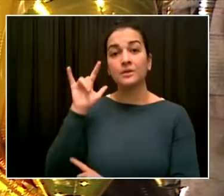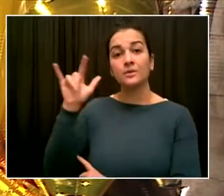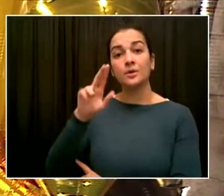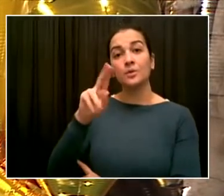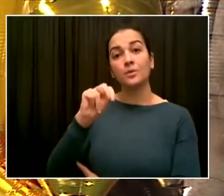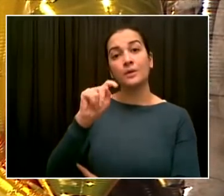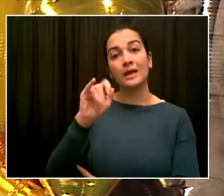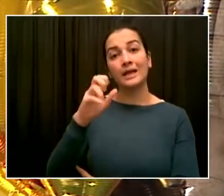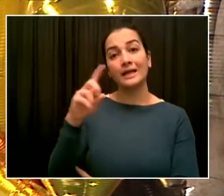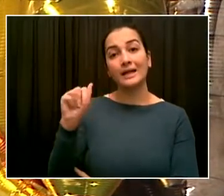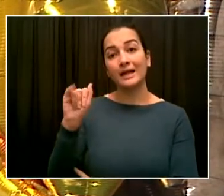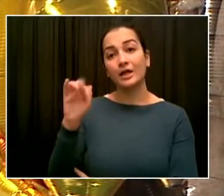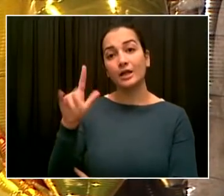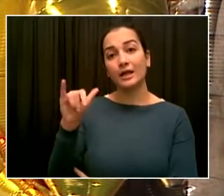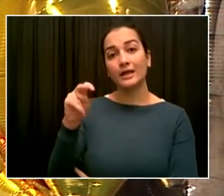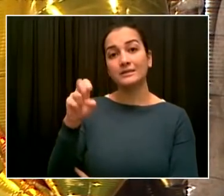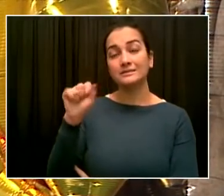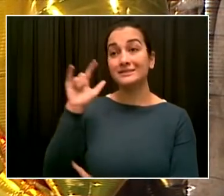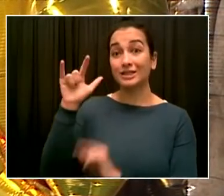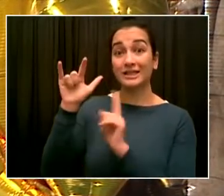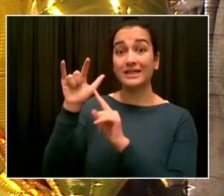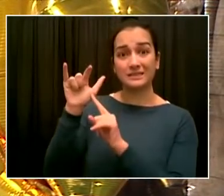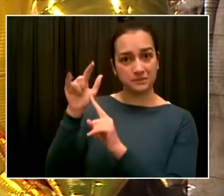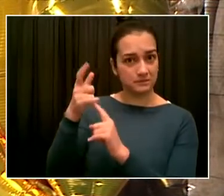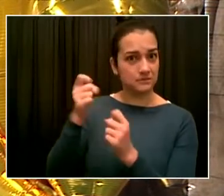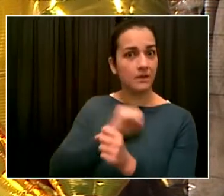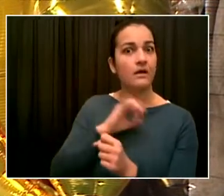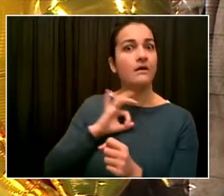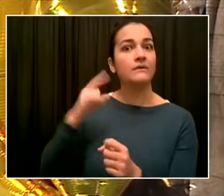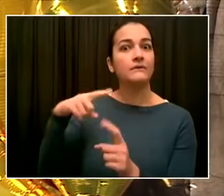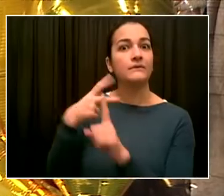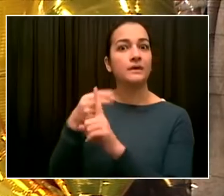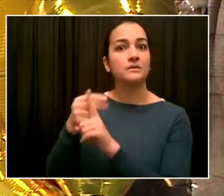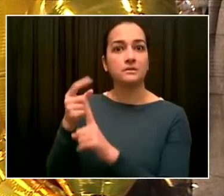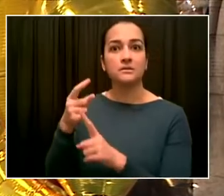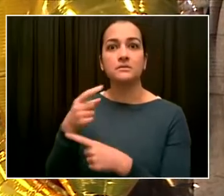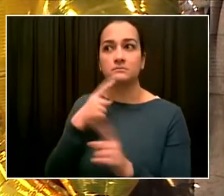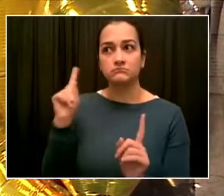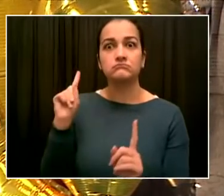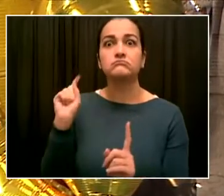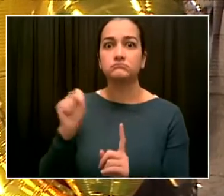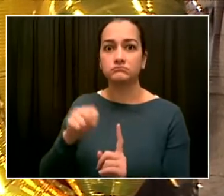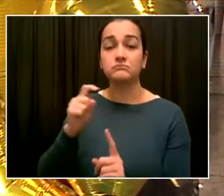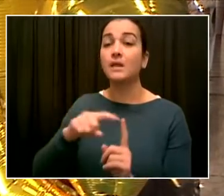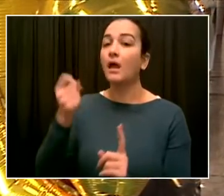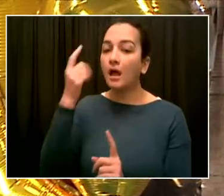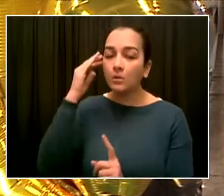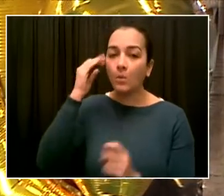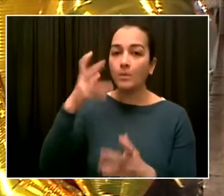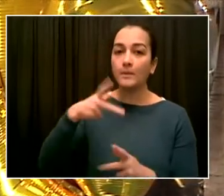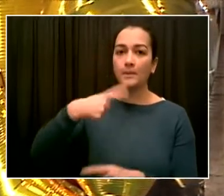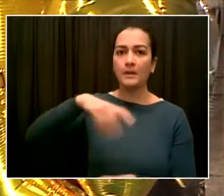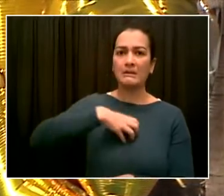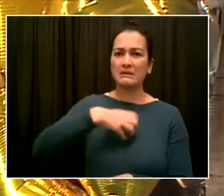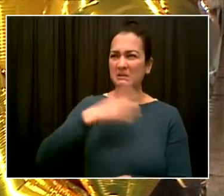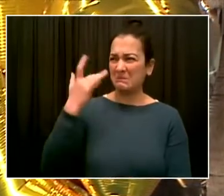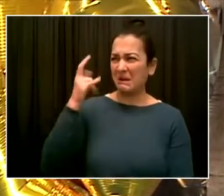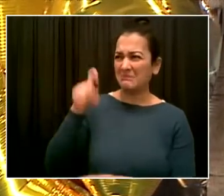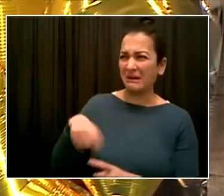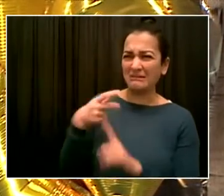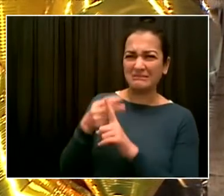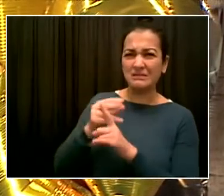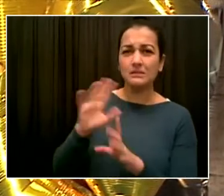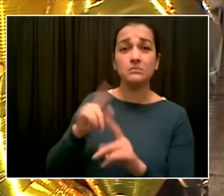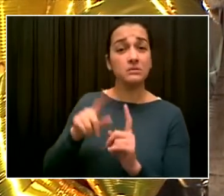it will come with some opposition, but it helps move us all forward. So I think the MTA can do better with a